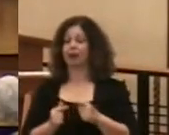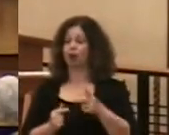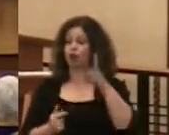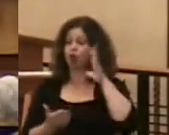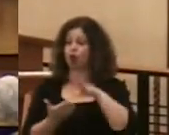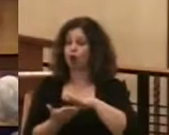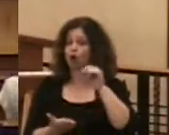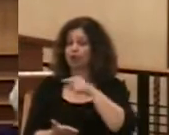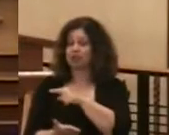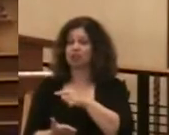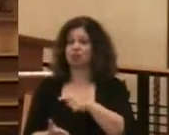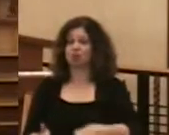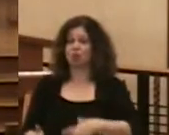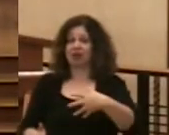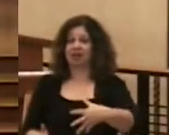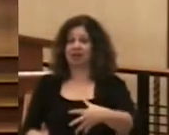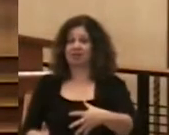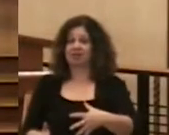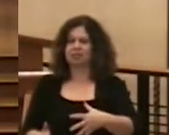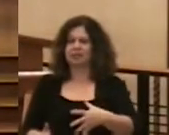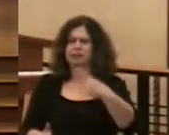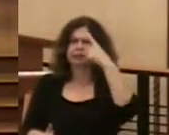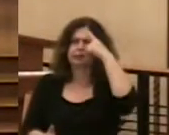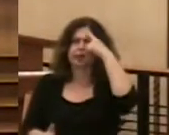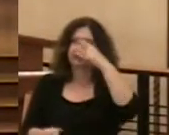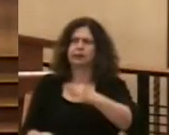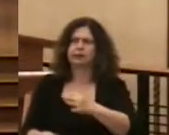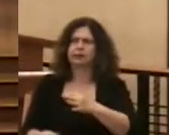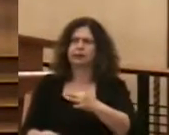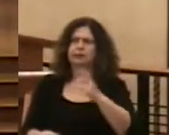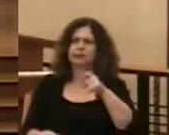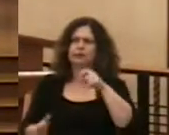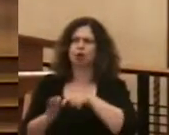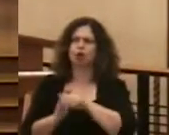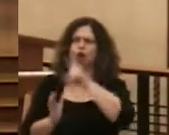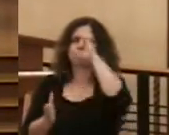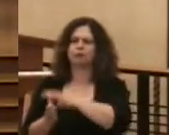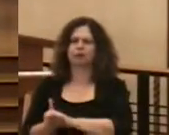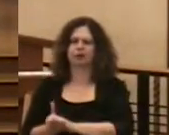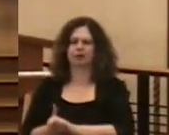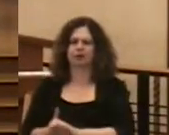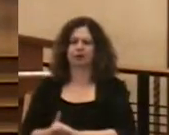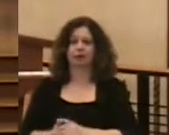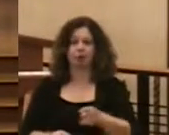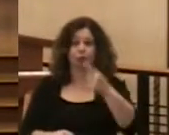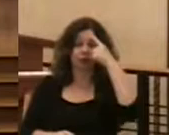her husband killed. I mean, wouldn't you be thinking 2019?